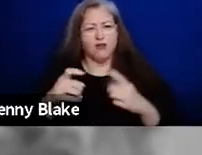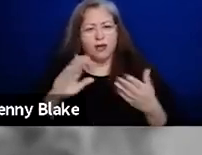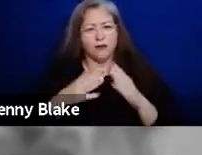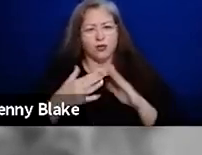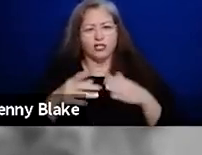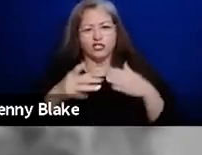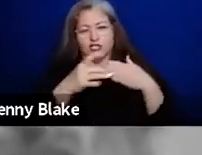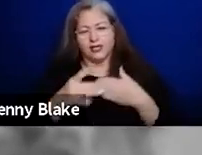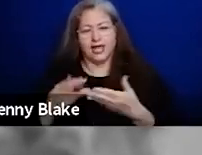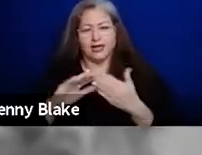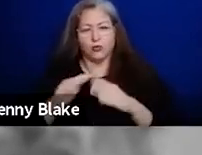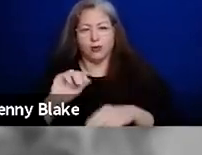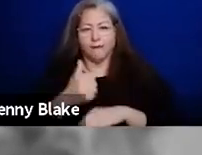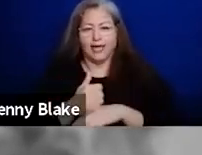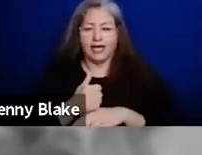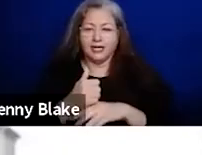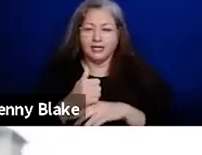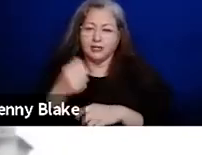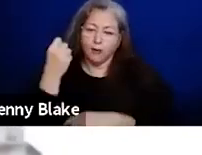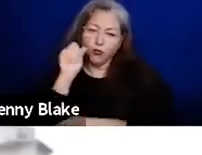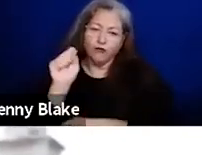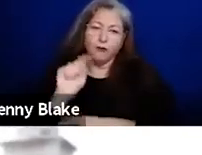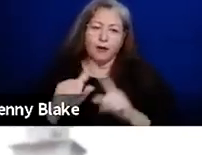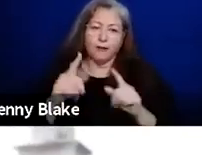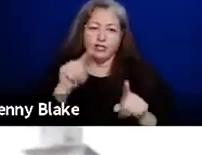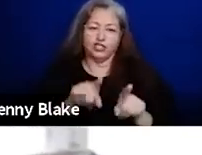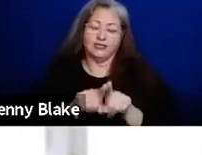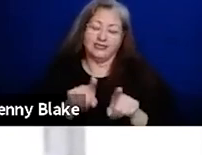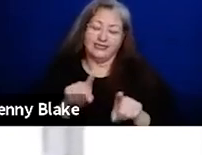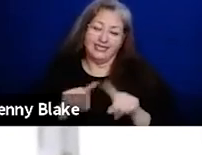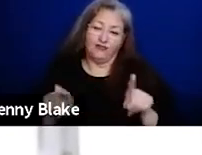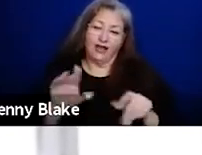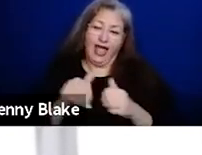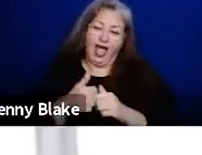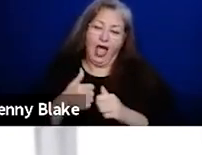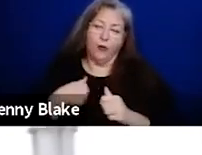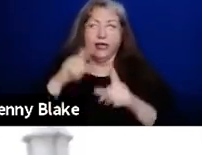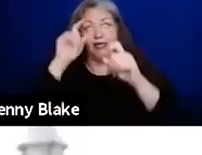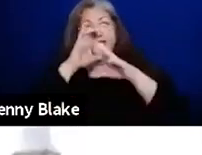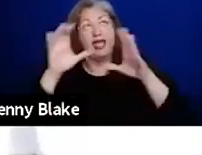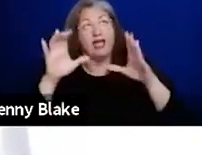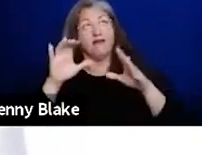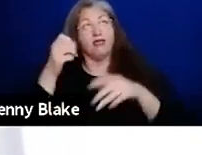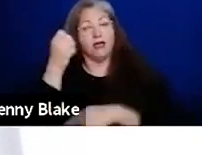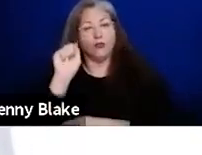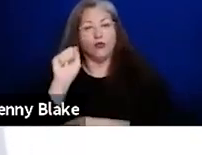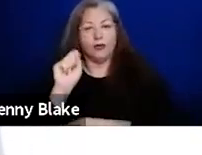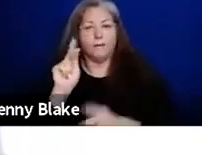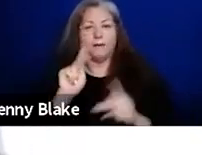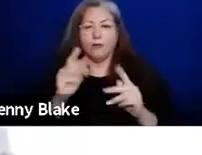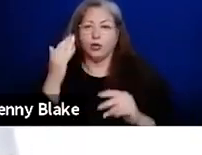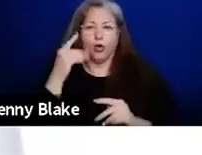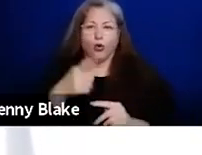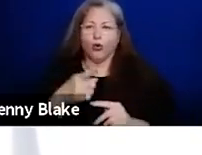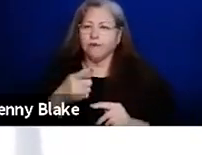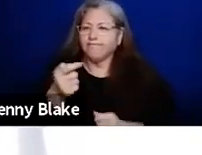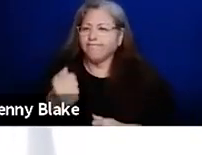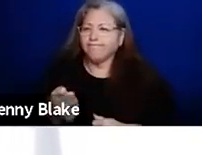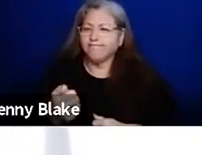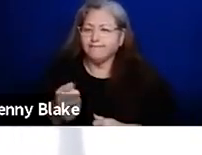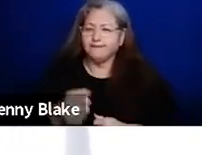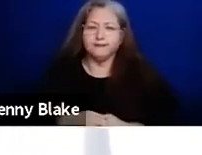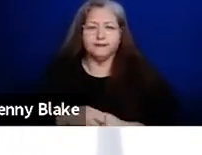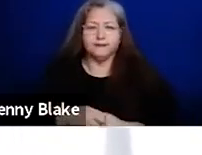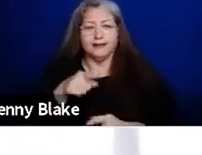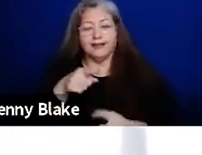a community-based movement. But because she's also different than the way we often think of the movement, we don't know that much about her. This